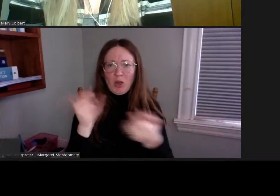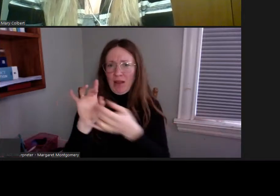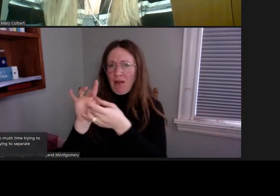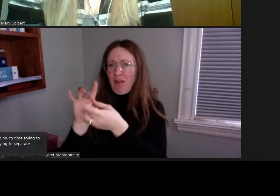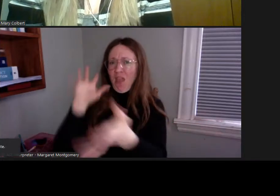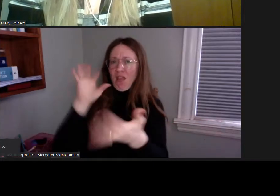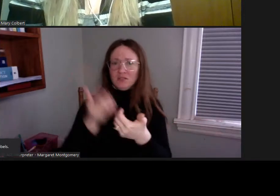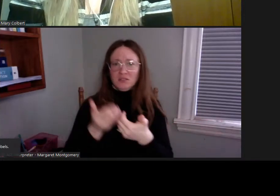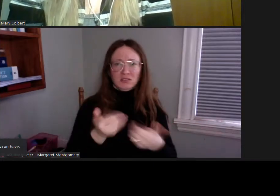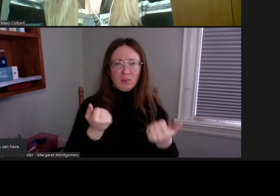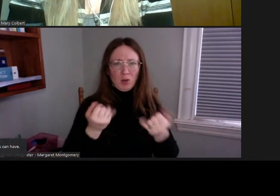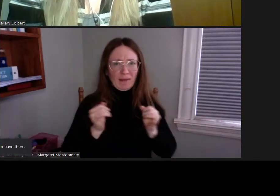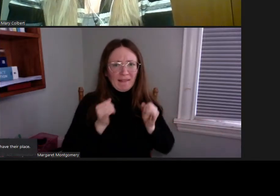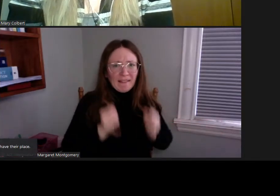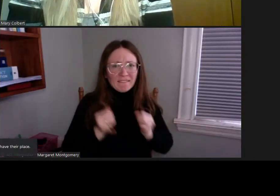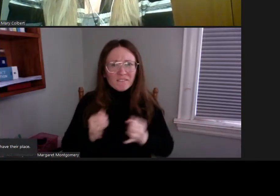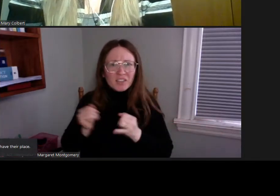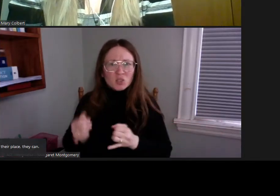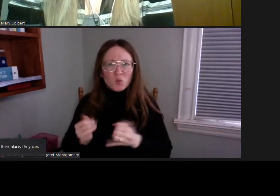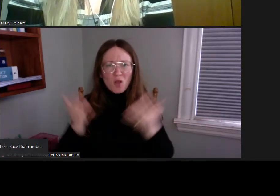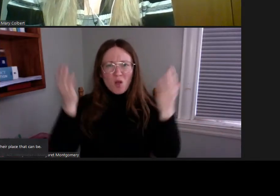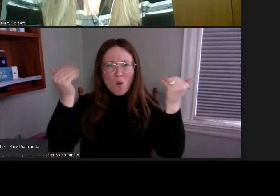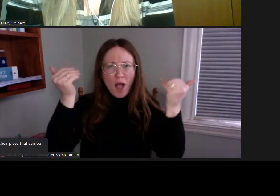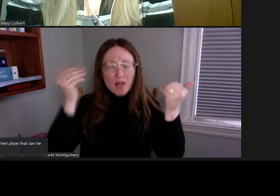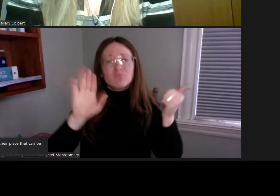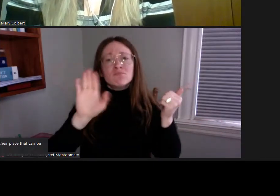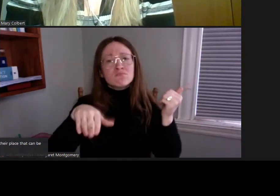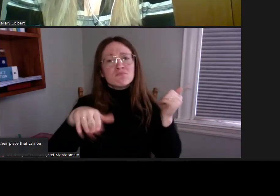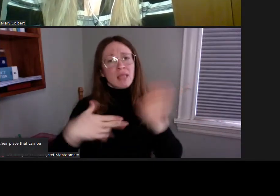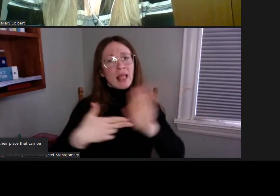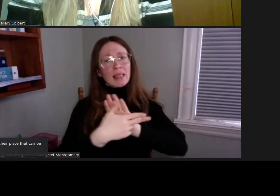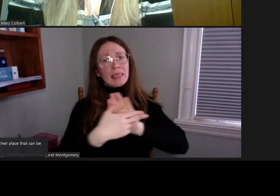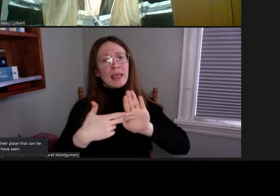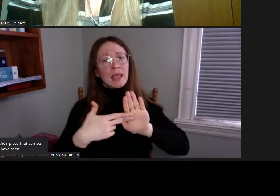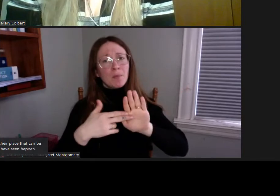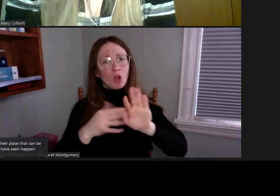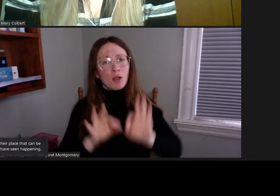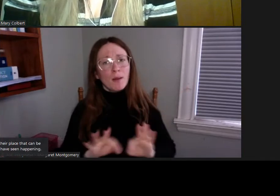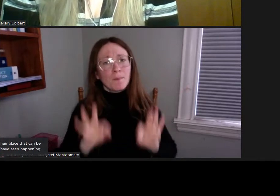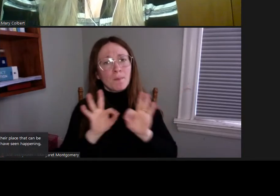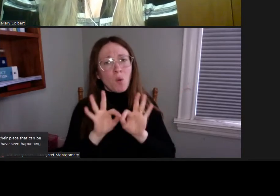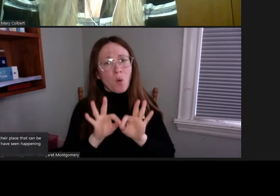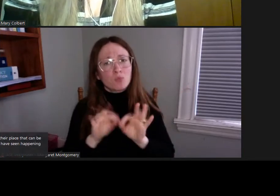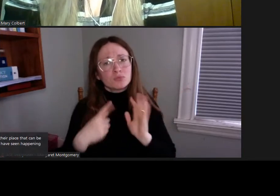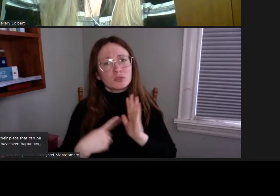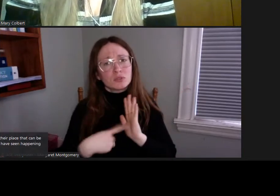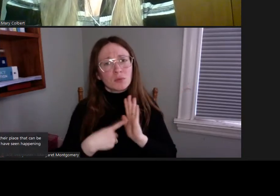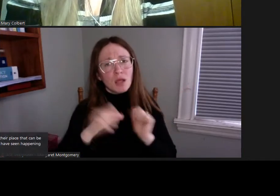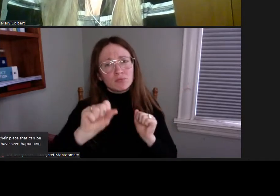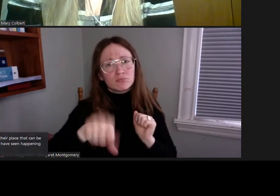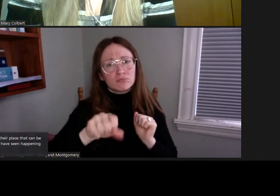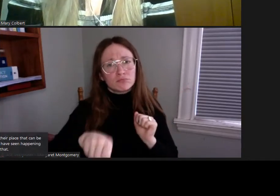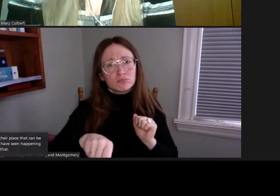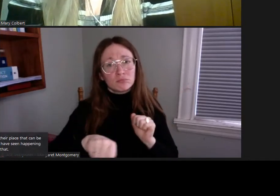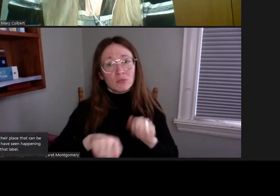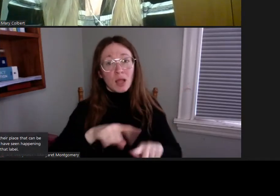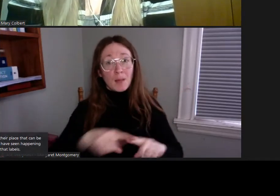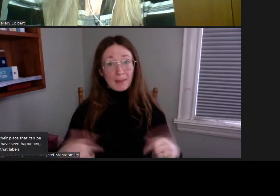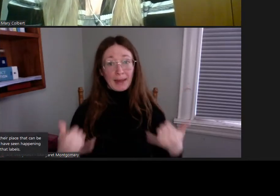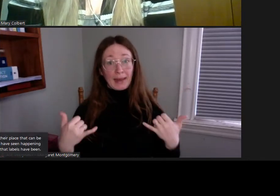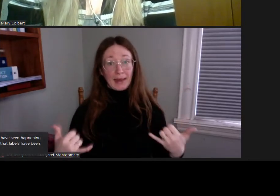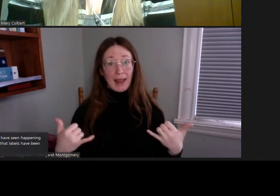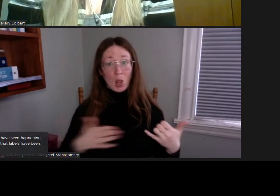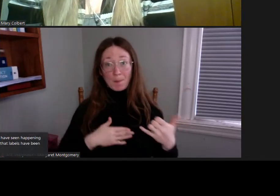think labels can have their place, they can be important, but what I have seen happening and what I observe is that labels have been